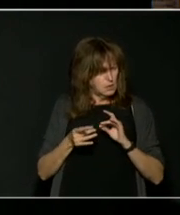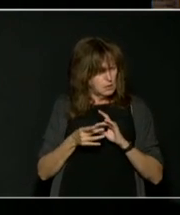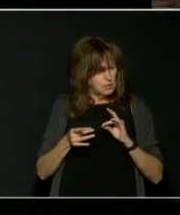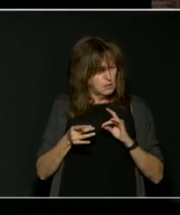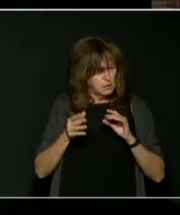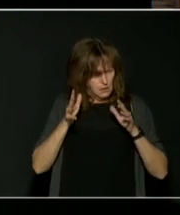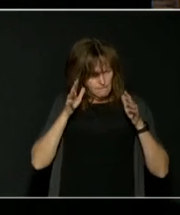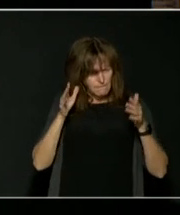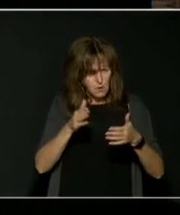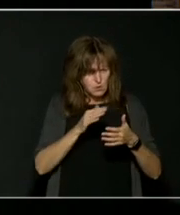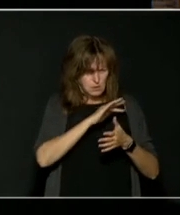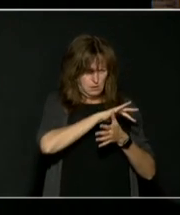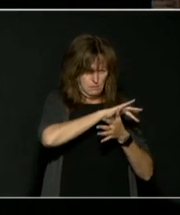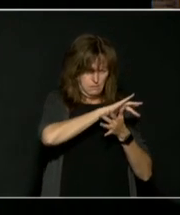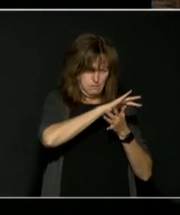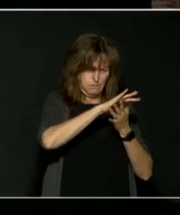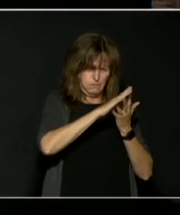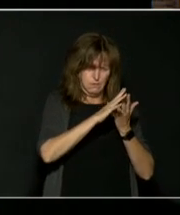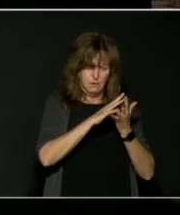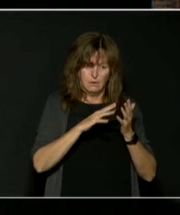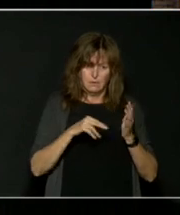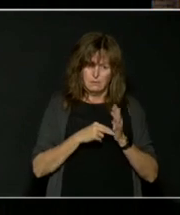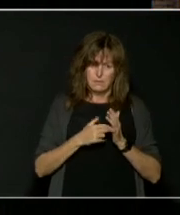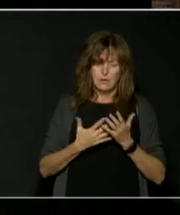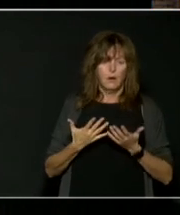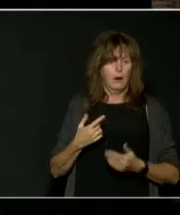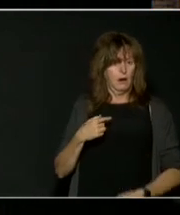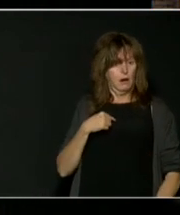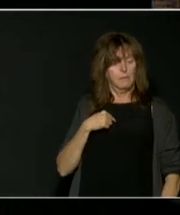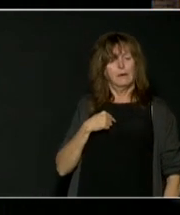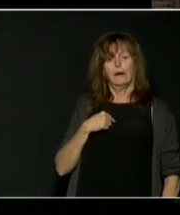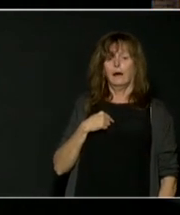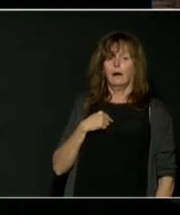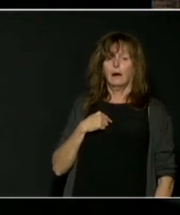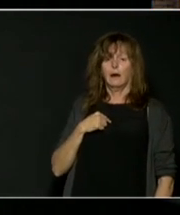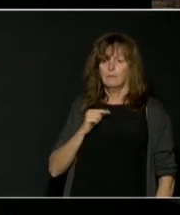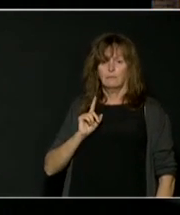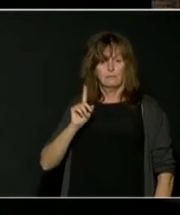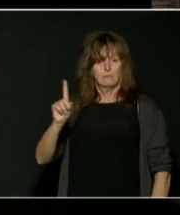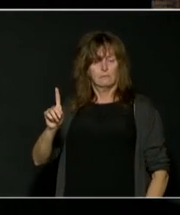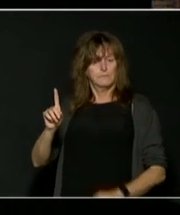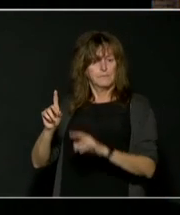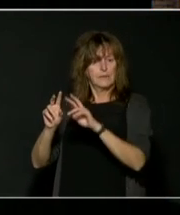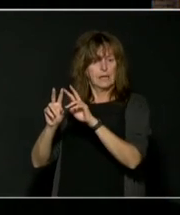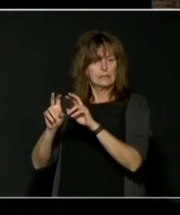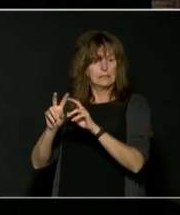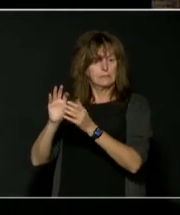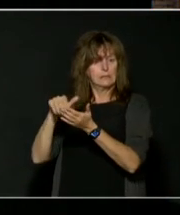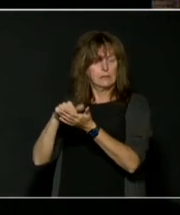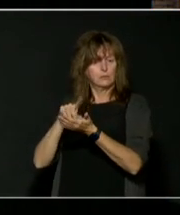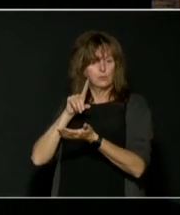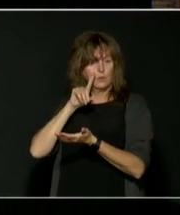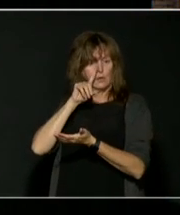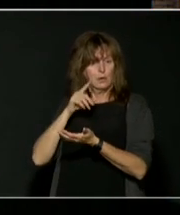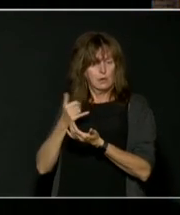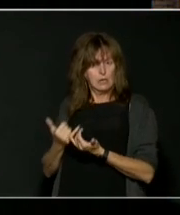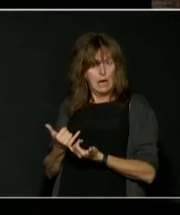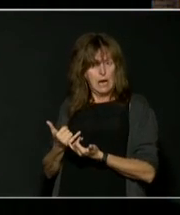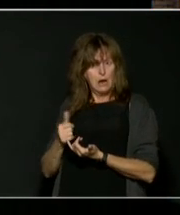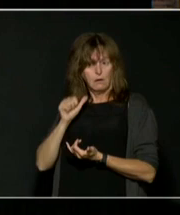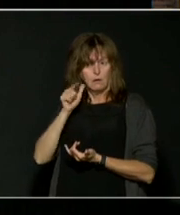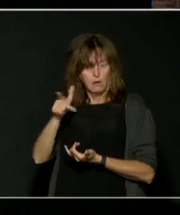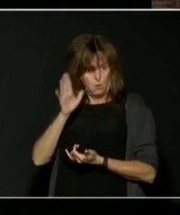but if I walk up to the assessment center around the corner from me today or later this week, will I be turned away if